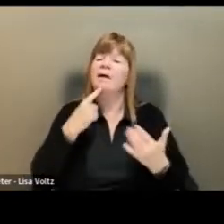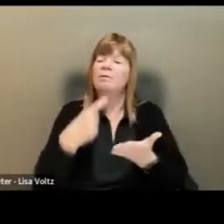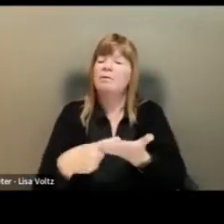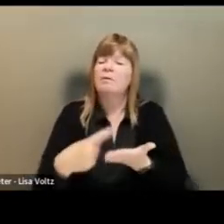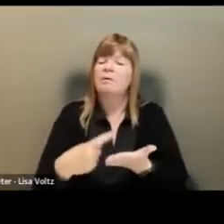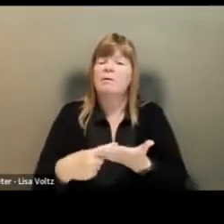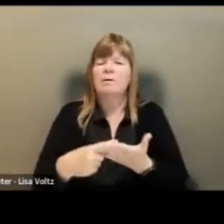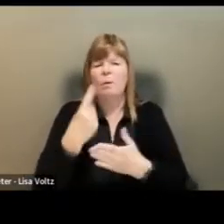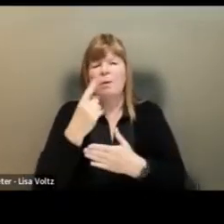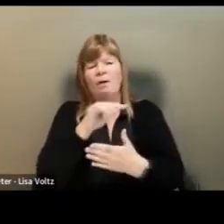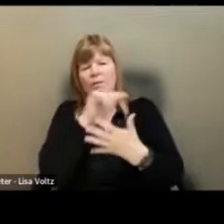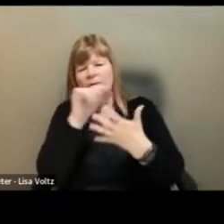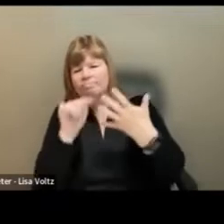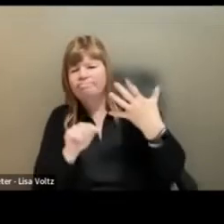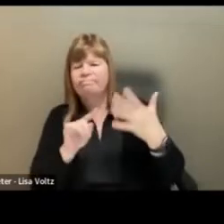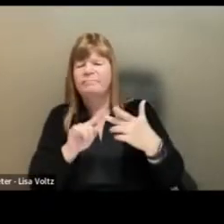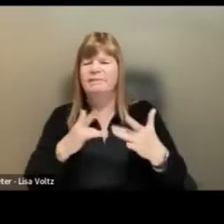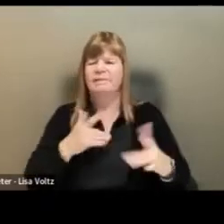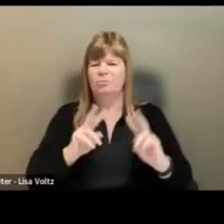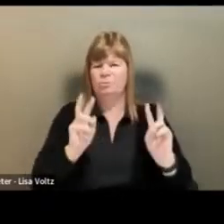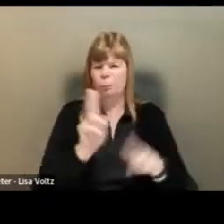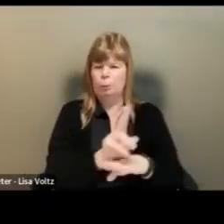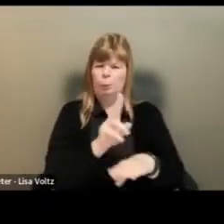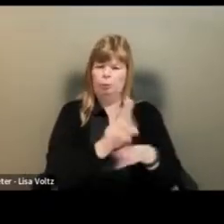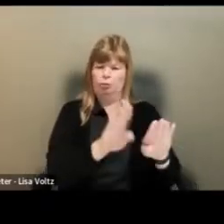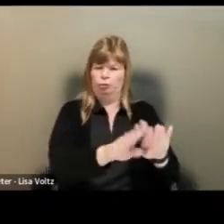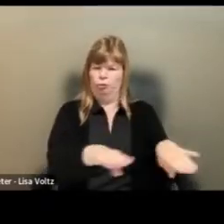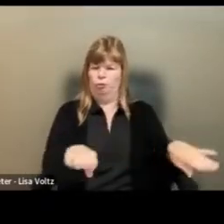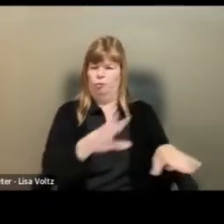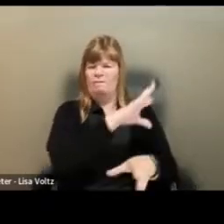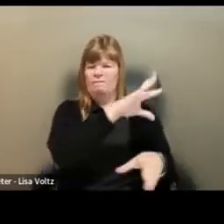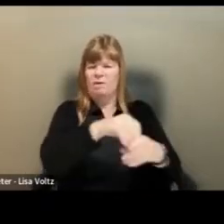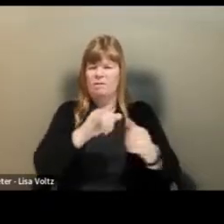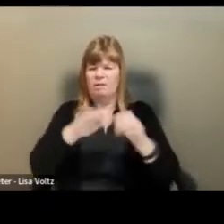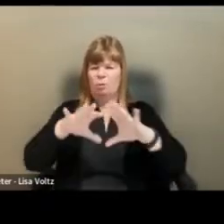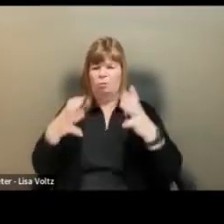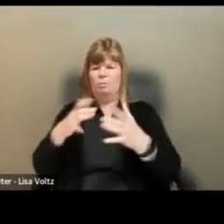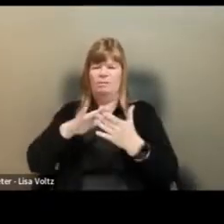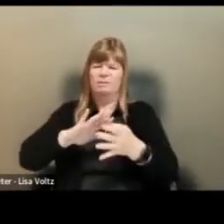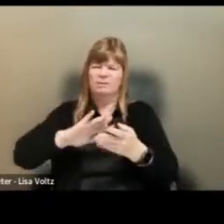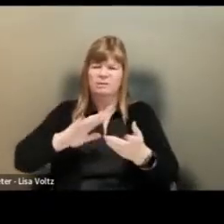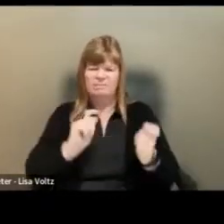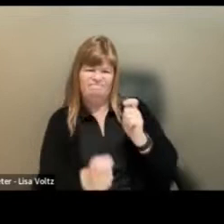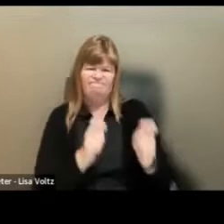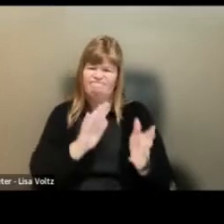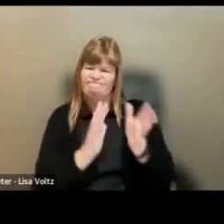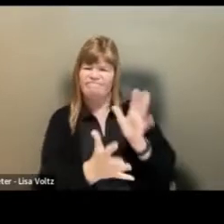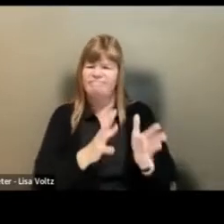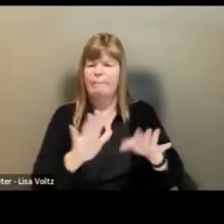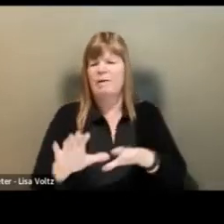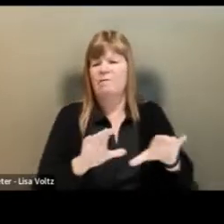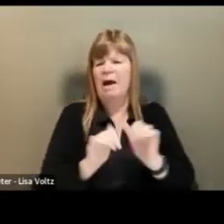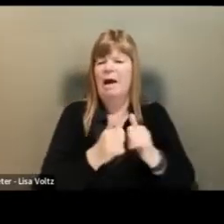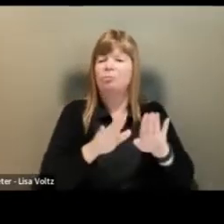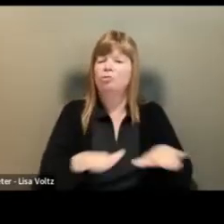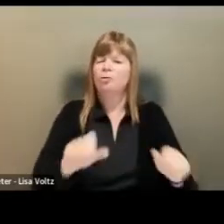of these tactics around using children is a part of that web of coercive behaviors, about how children can